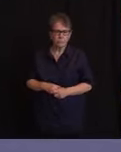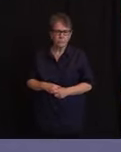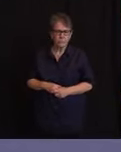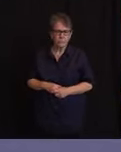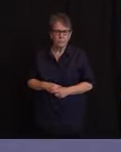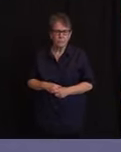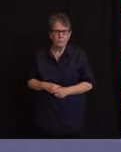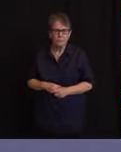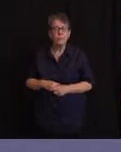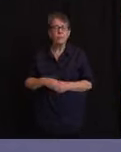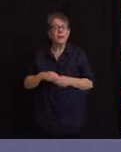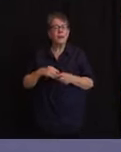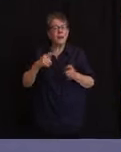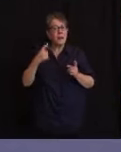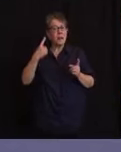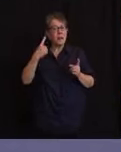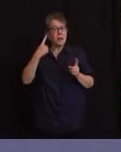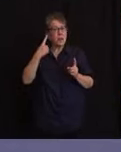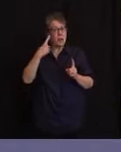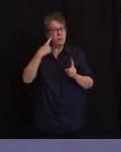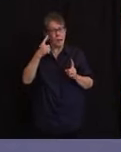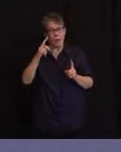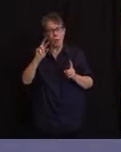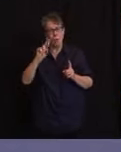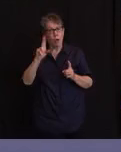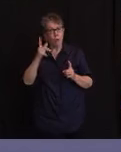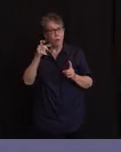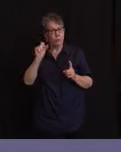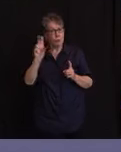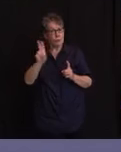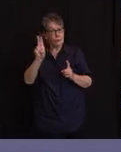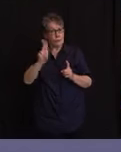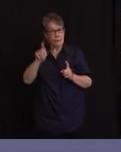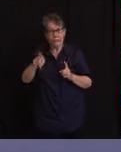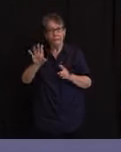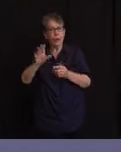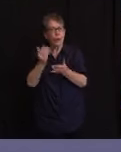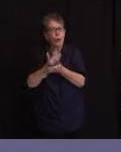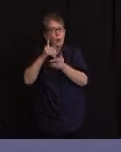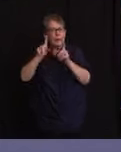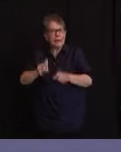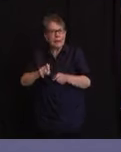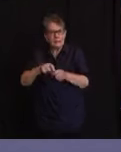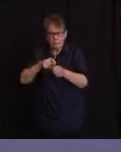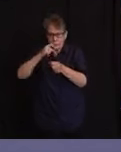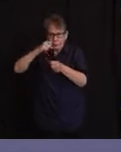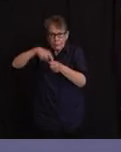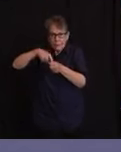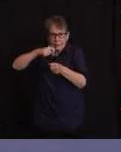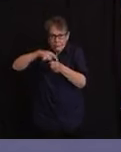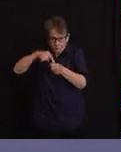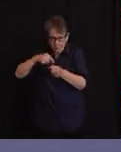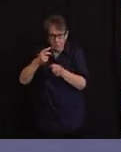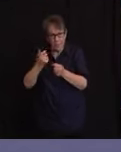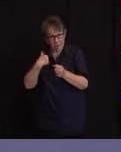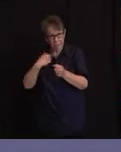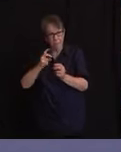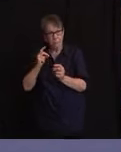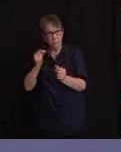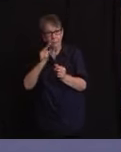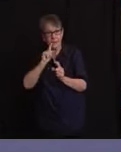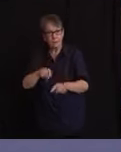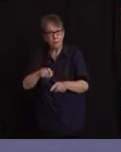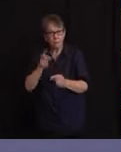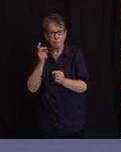them, that comes a lot sooner. But that even then, I've mentioned this example before,